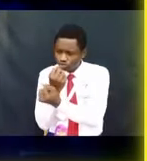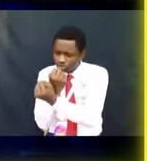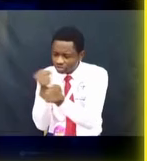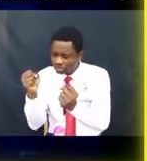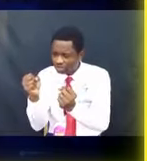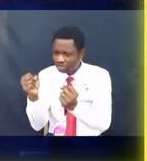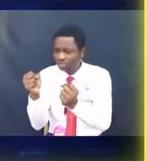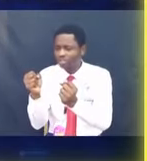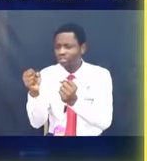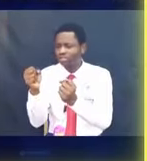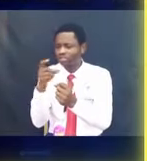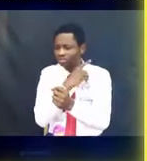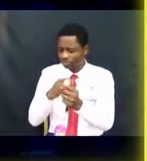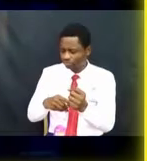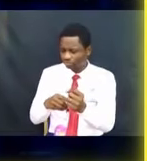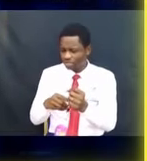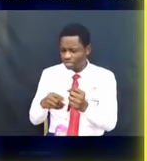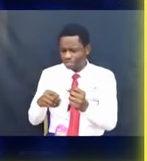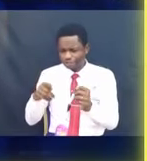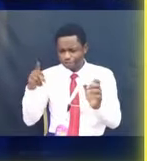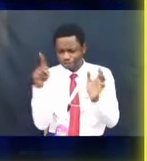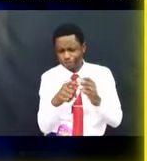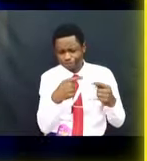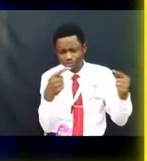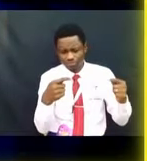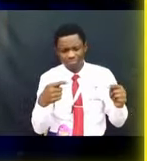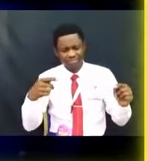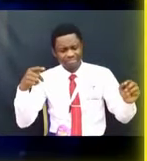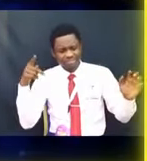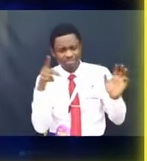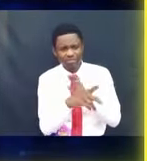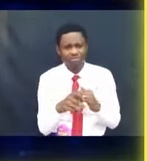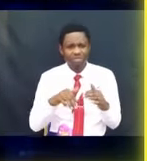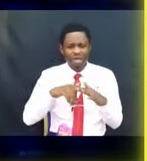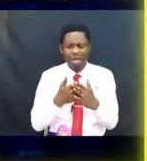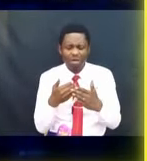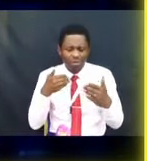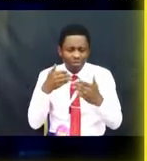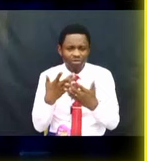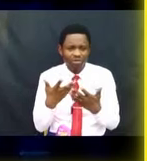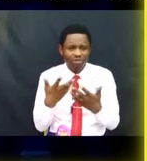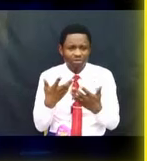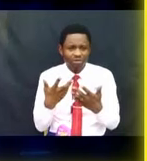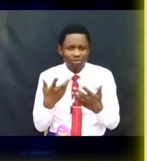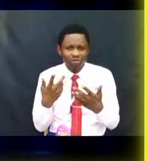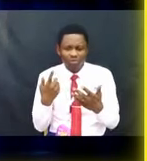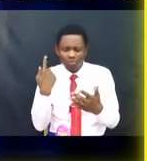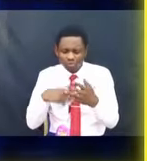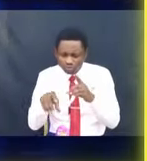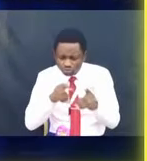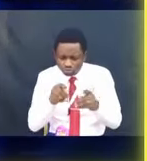and killed him. How close was he to David? And what was he doing on the